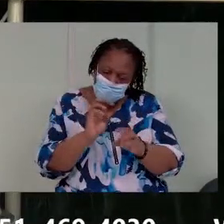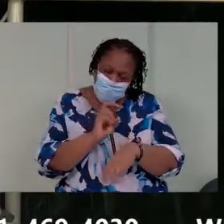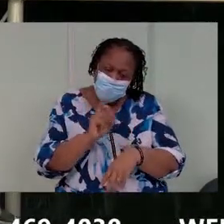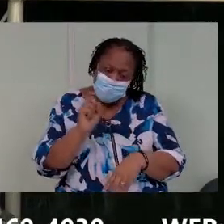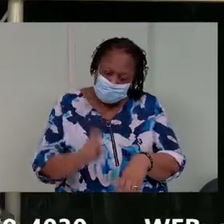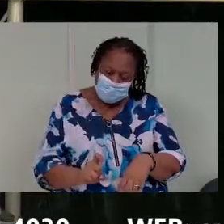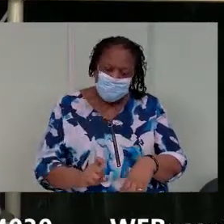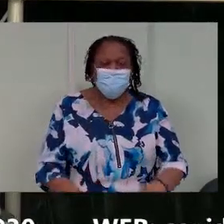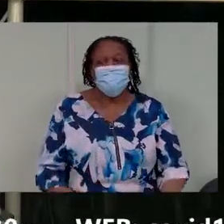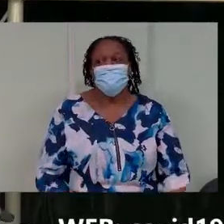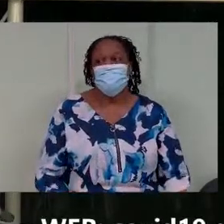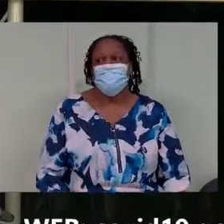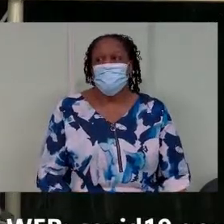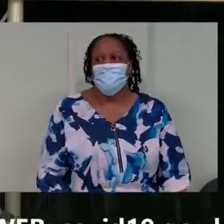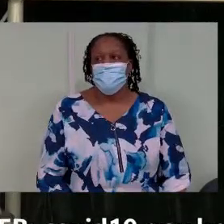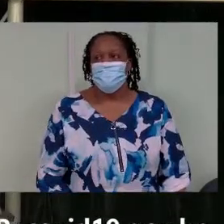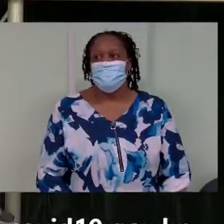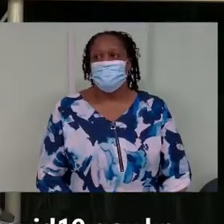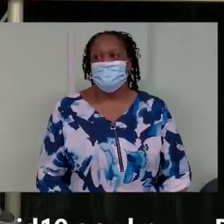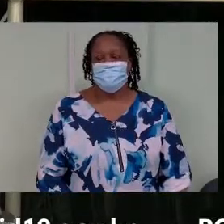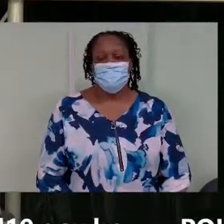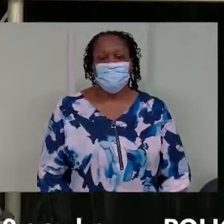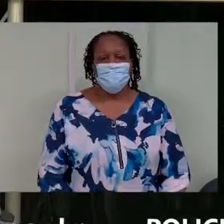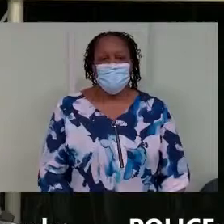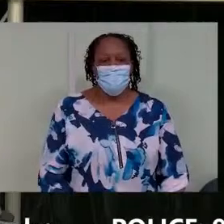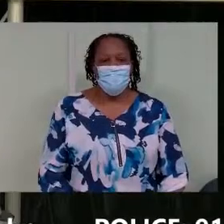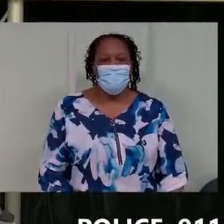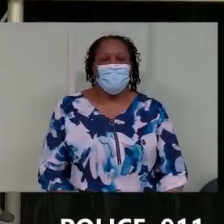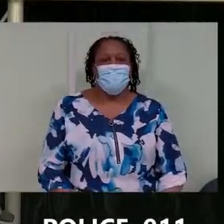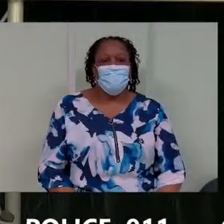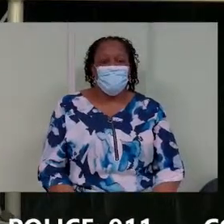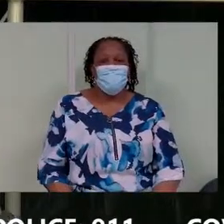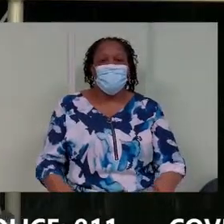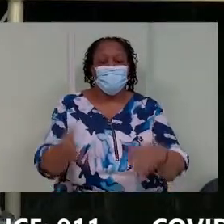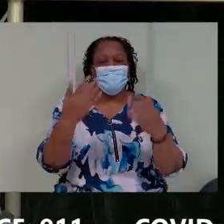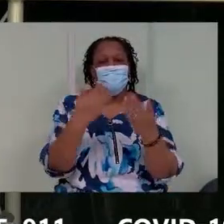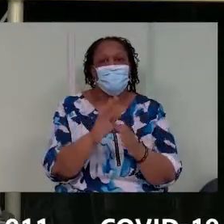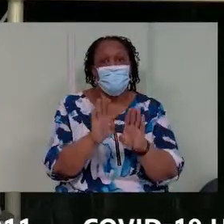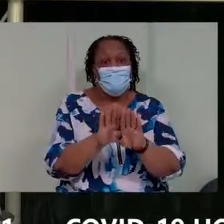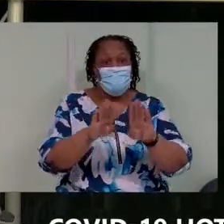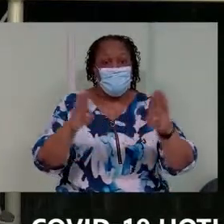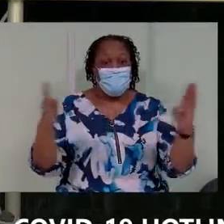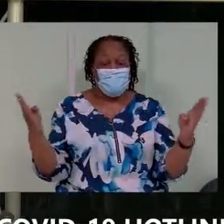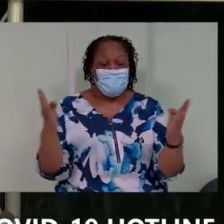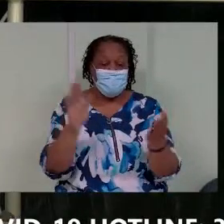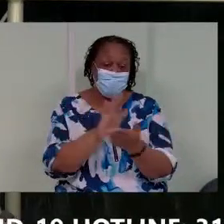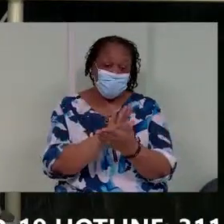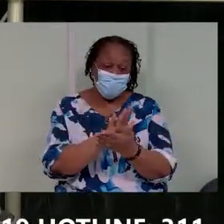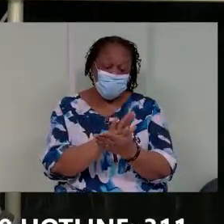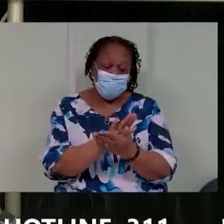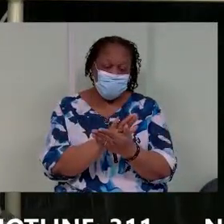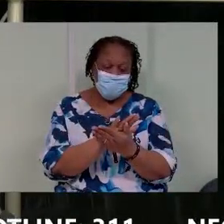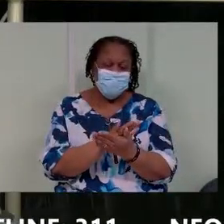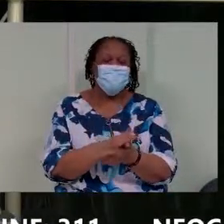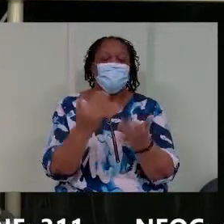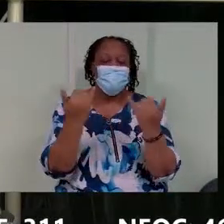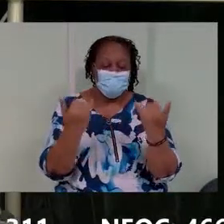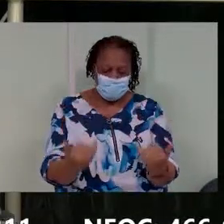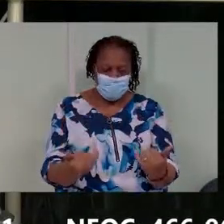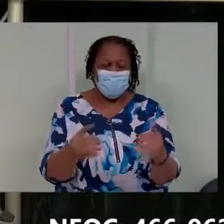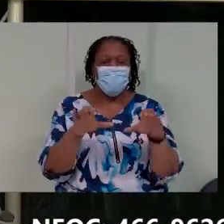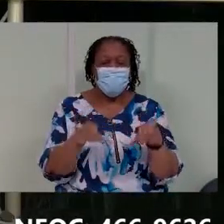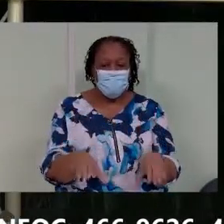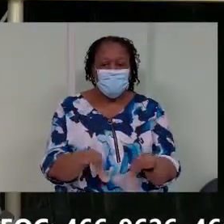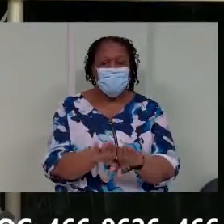regulation also eases restrictions on the opening of schools. All public educational places of institution